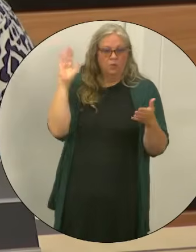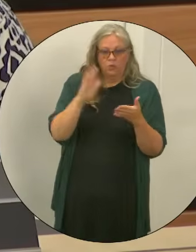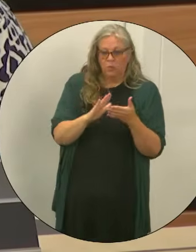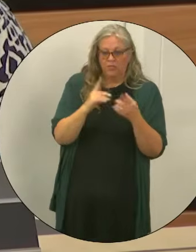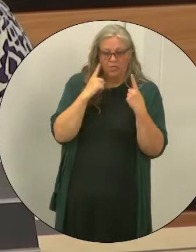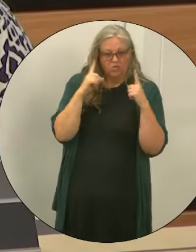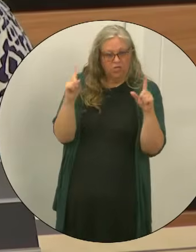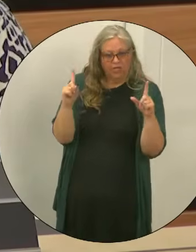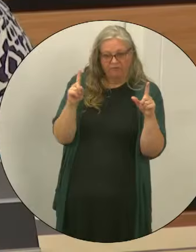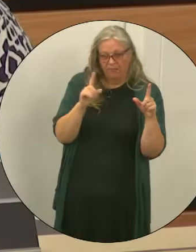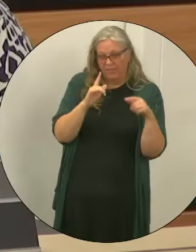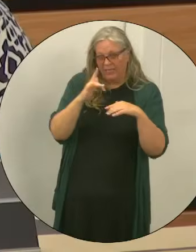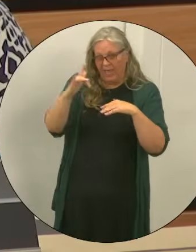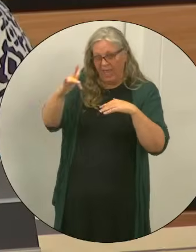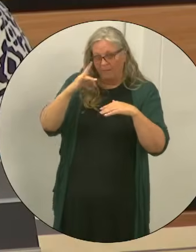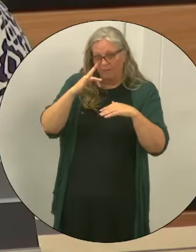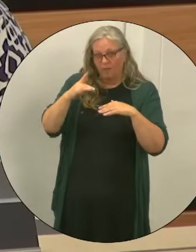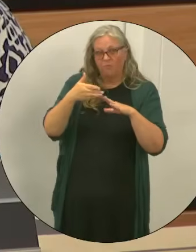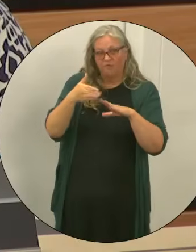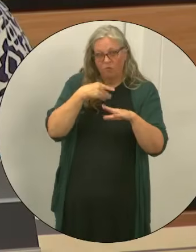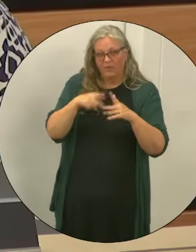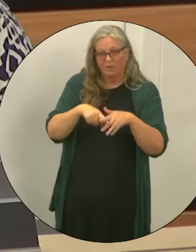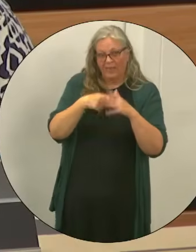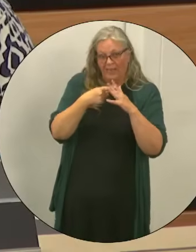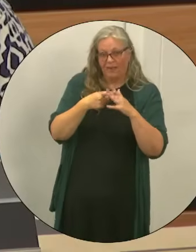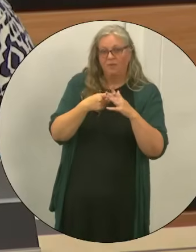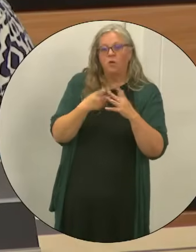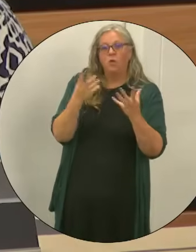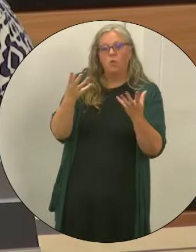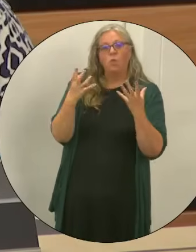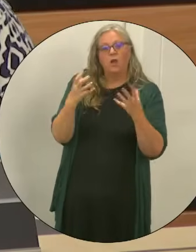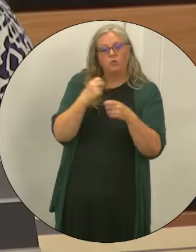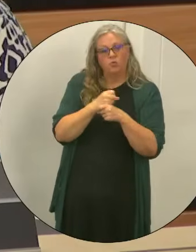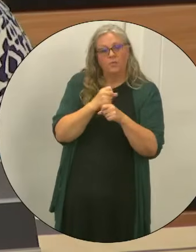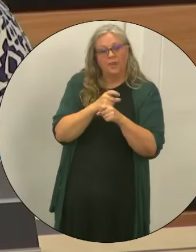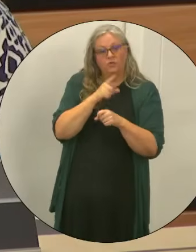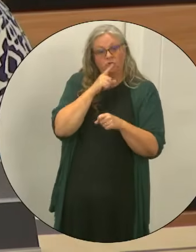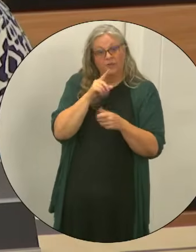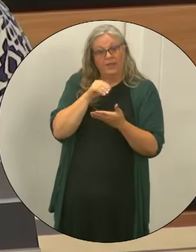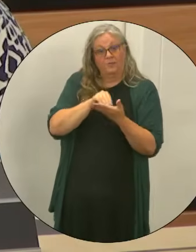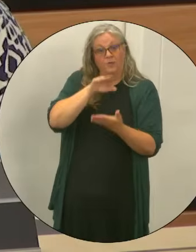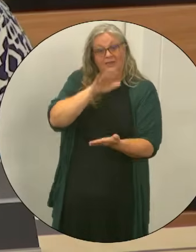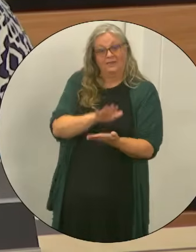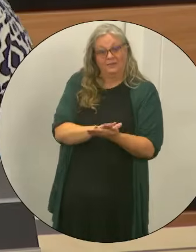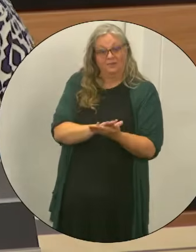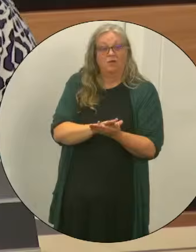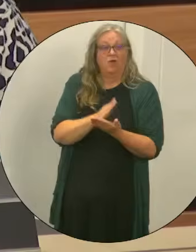gaps before they even begin. So I just want to make sure that I put that on the record as well.